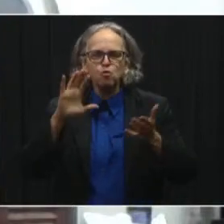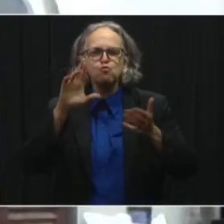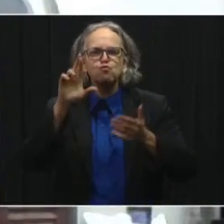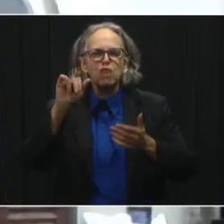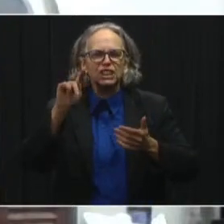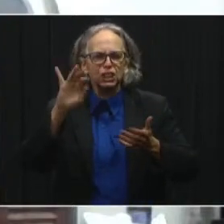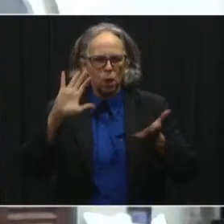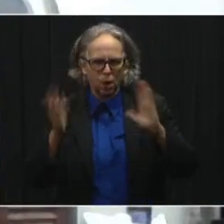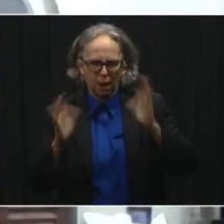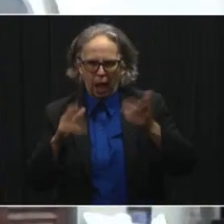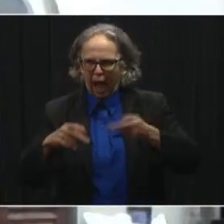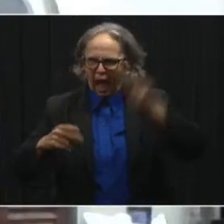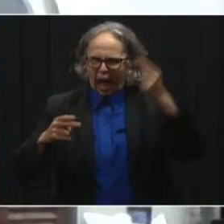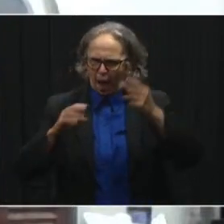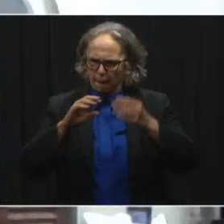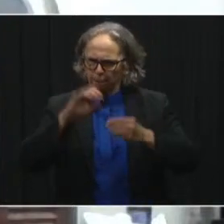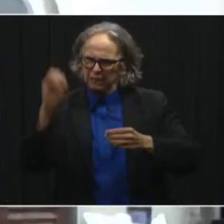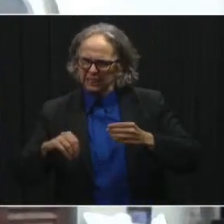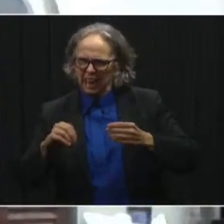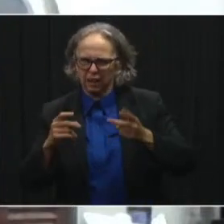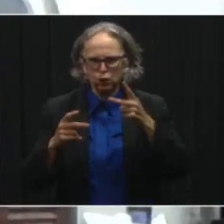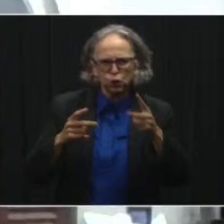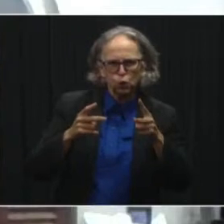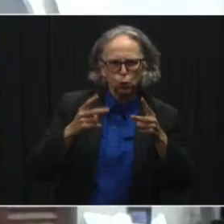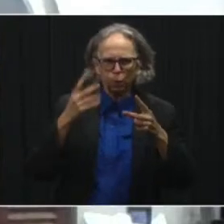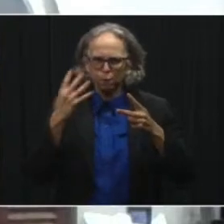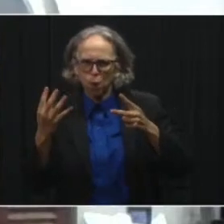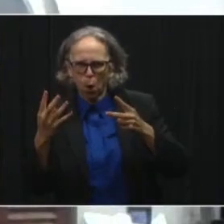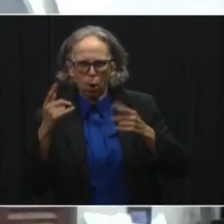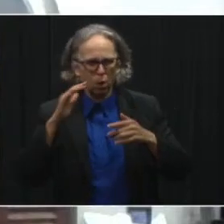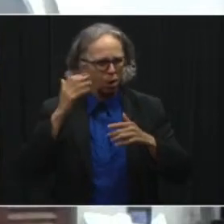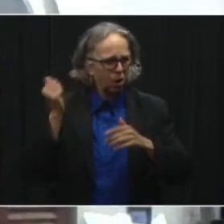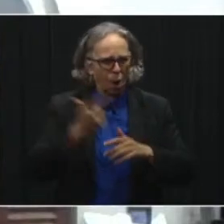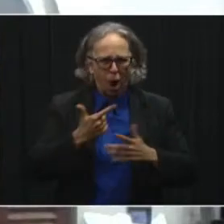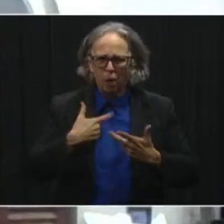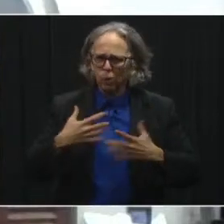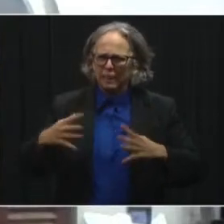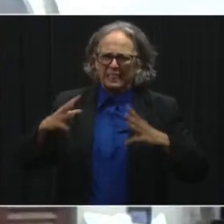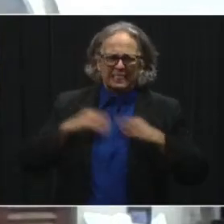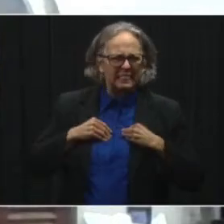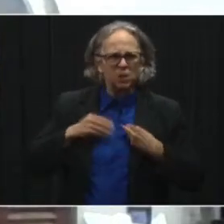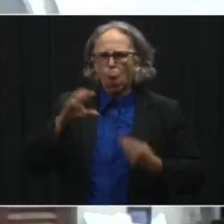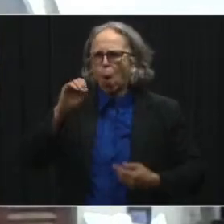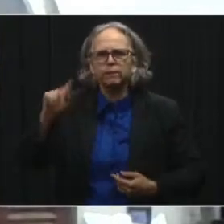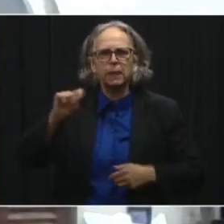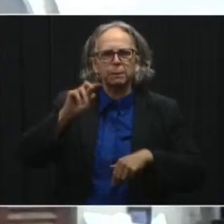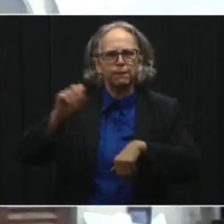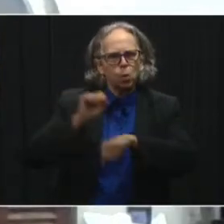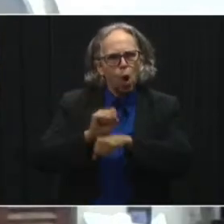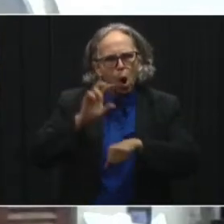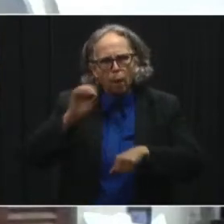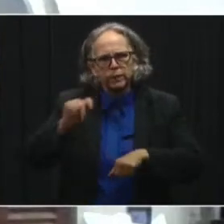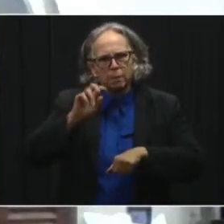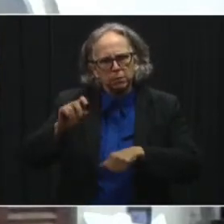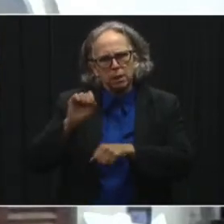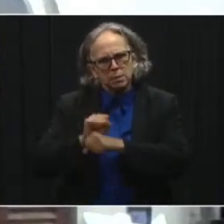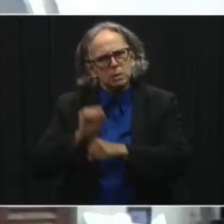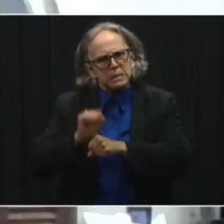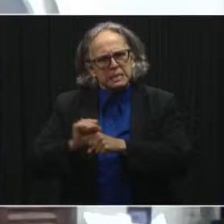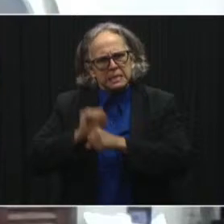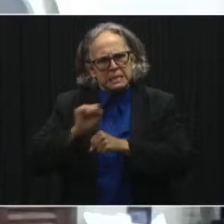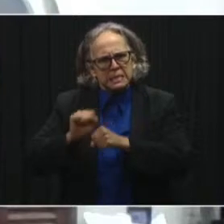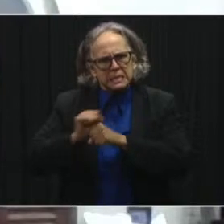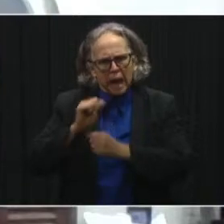I know that all of us are picking up extra hours to help our coworkers out on